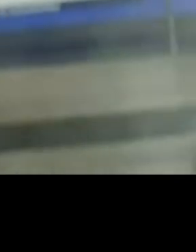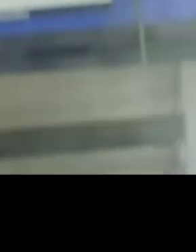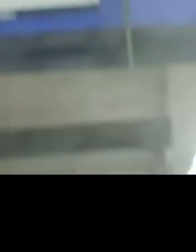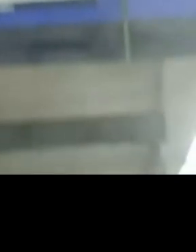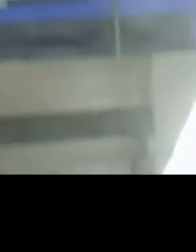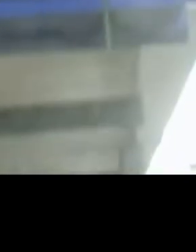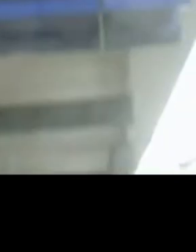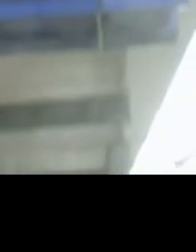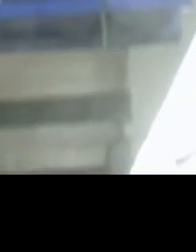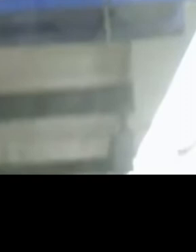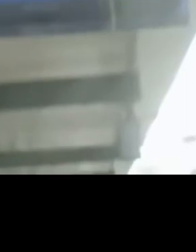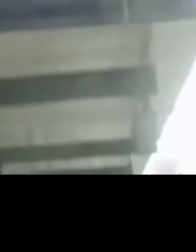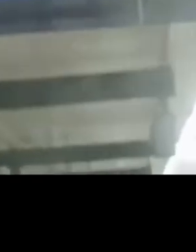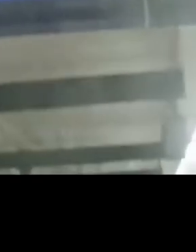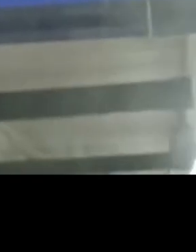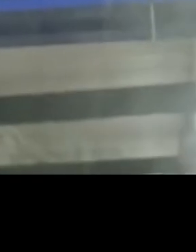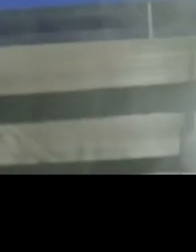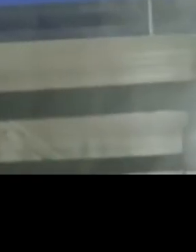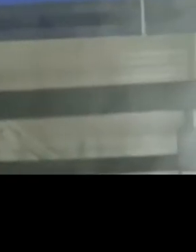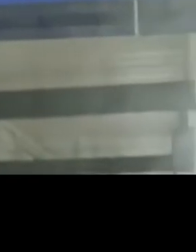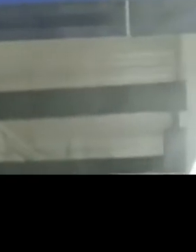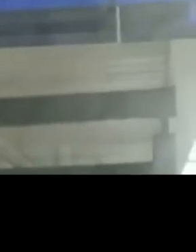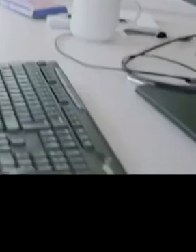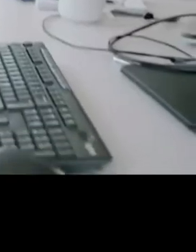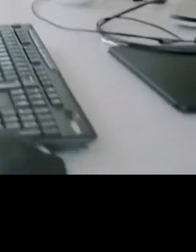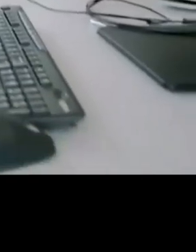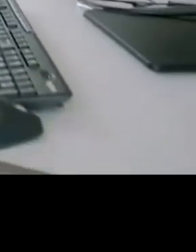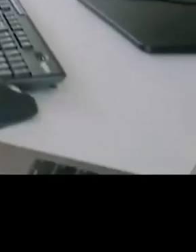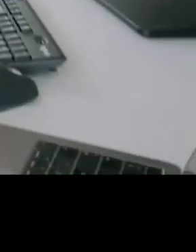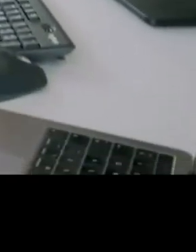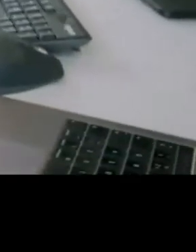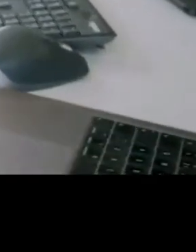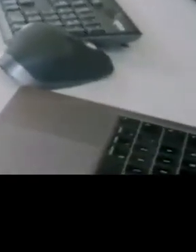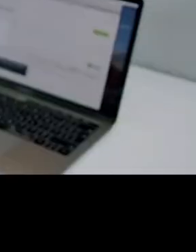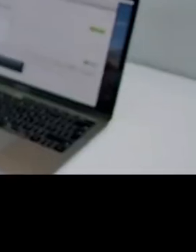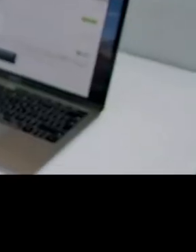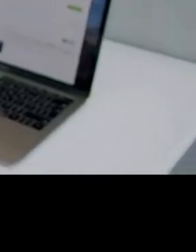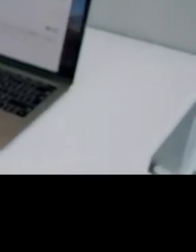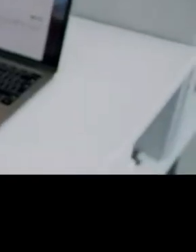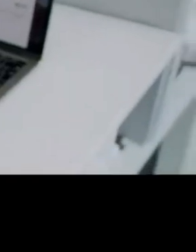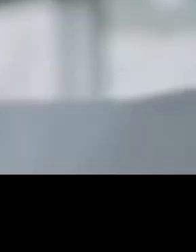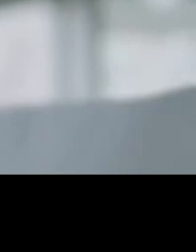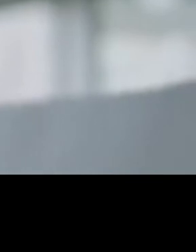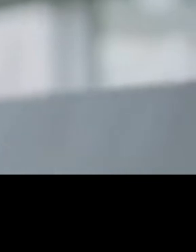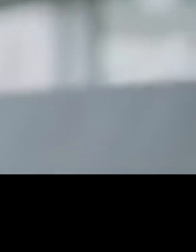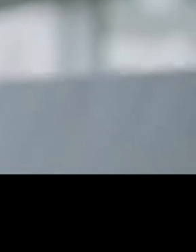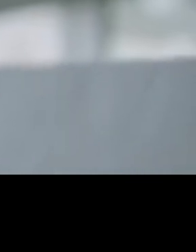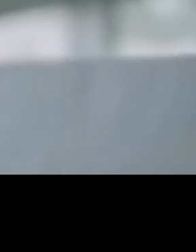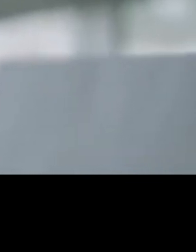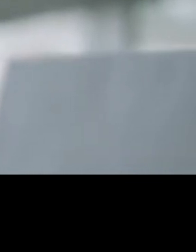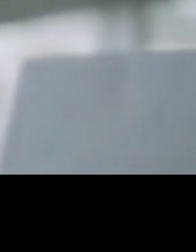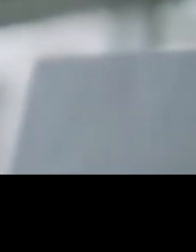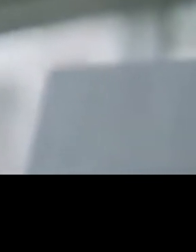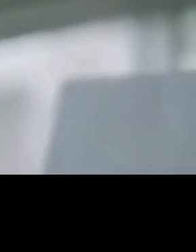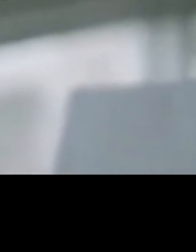1541, Sprinter, Amsterdam Central, via Mariahoef. To be able to sort and read my own letter. Credit card